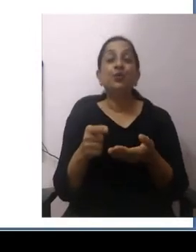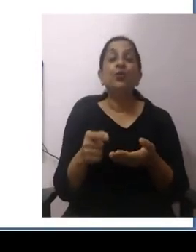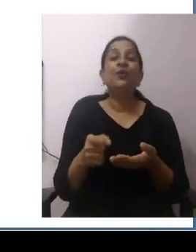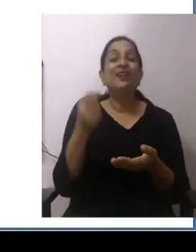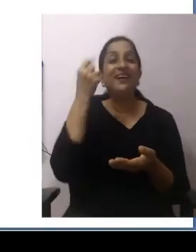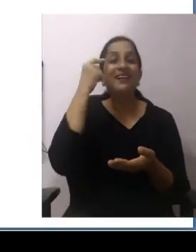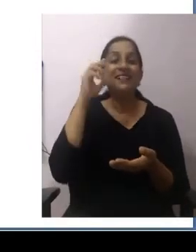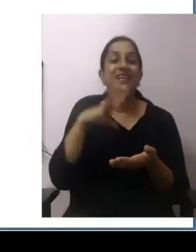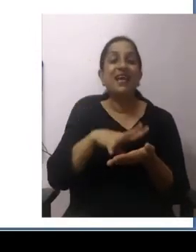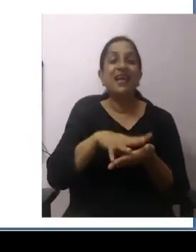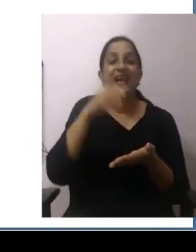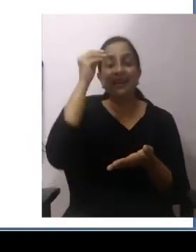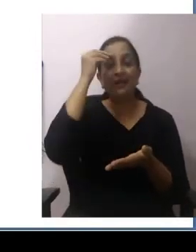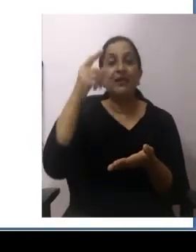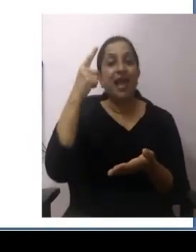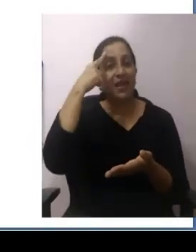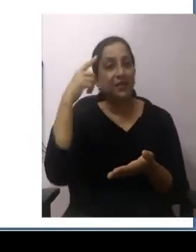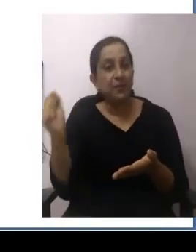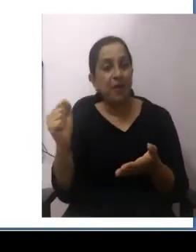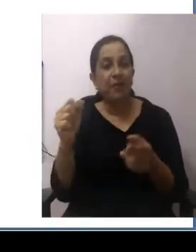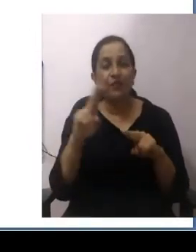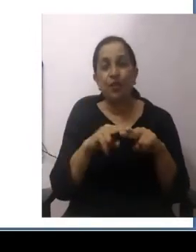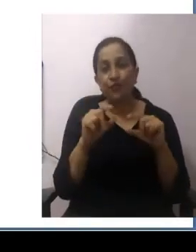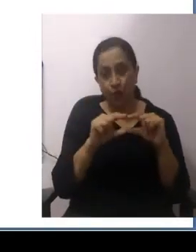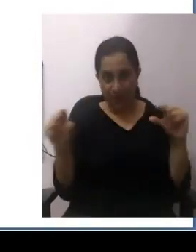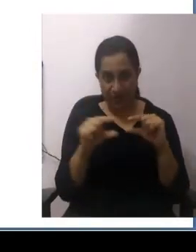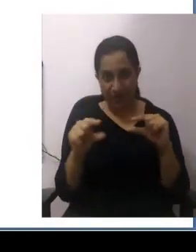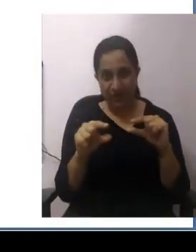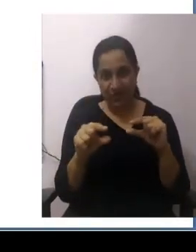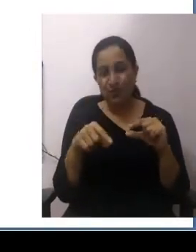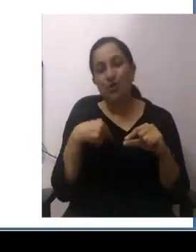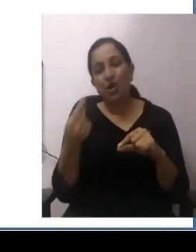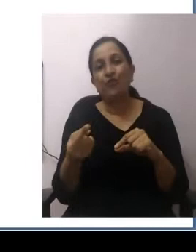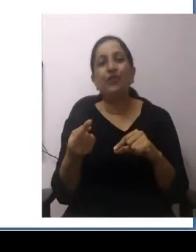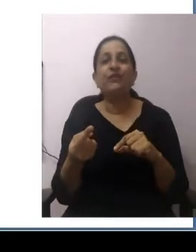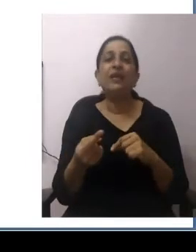in practice. Okay. So let us move on to the paper.